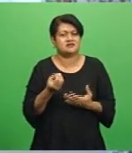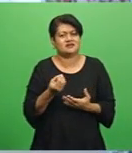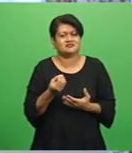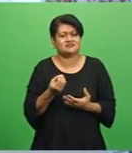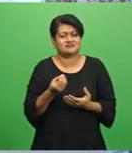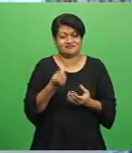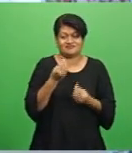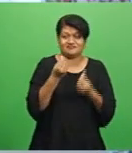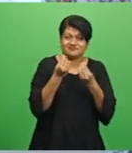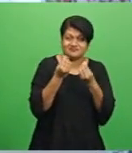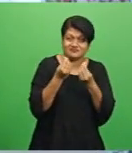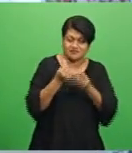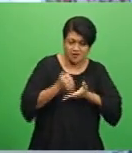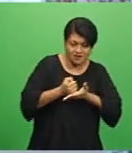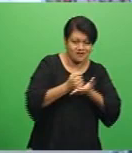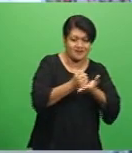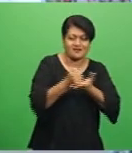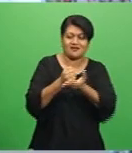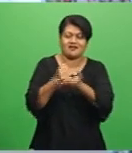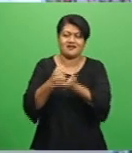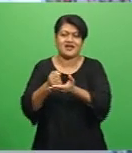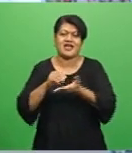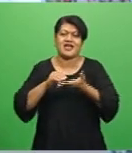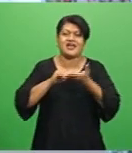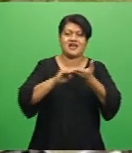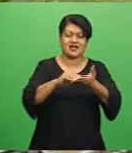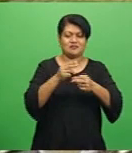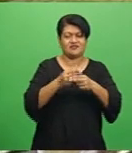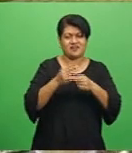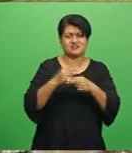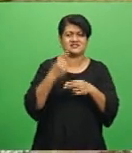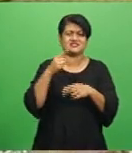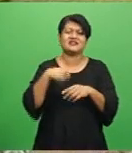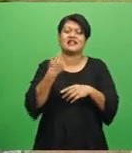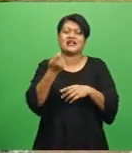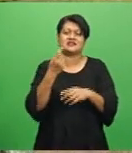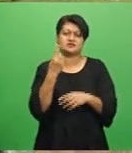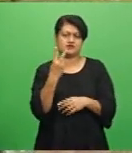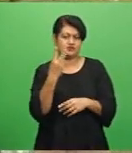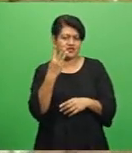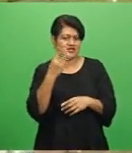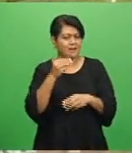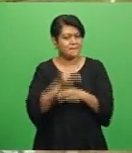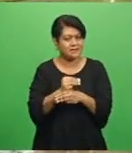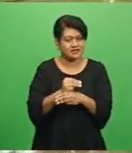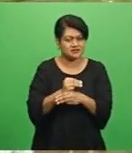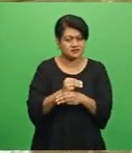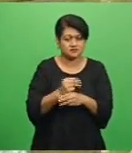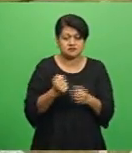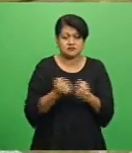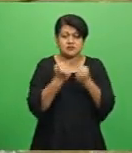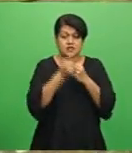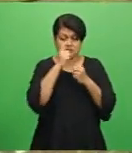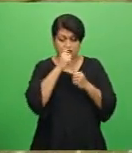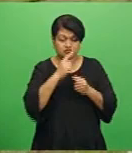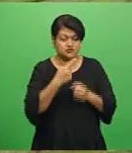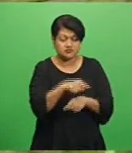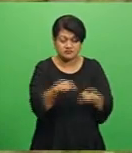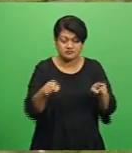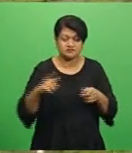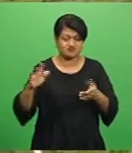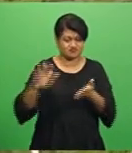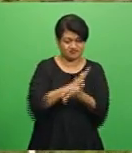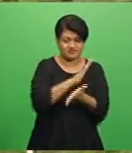cash assistance goes to these people over the next 2-3 months. The majority of people who have been affected by TC Yasa are